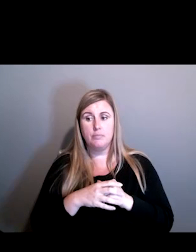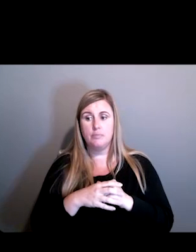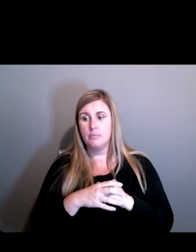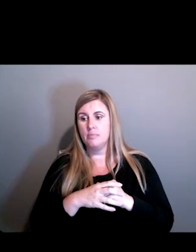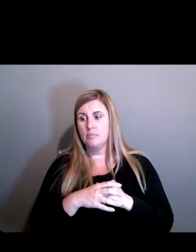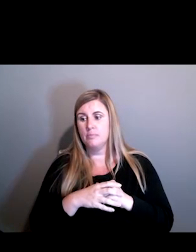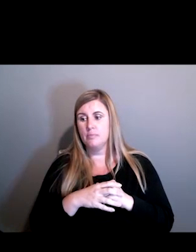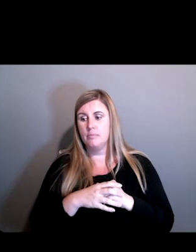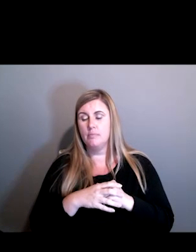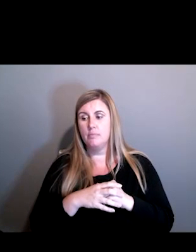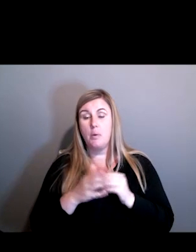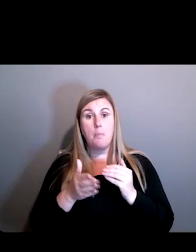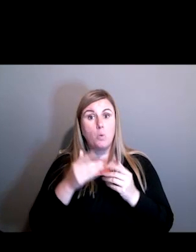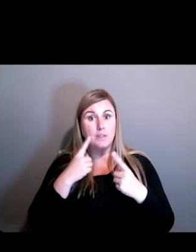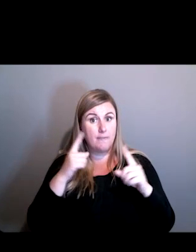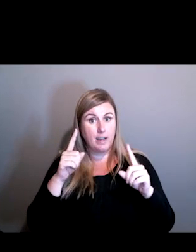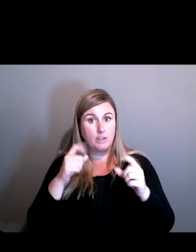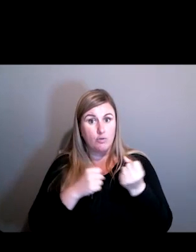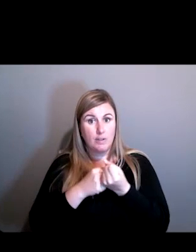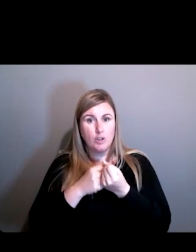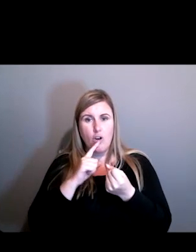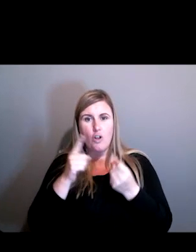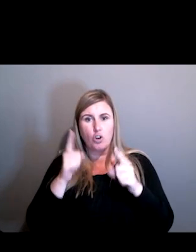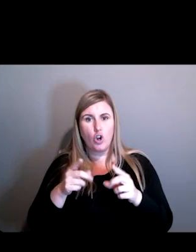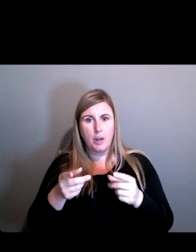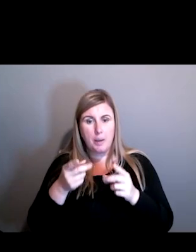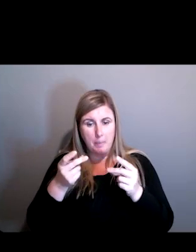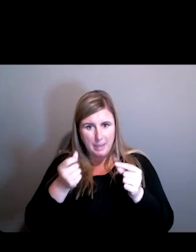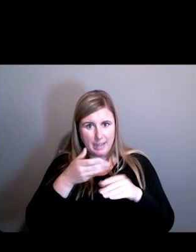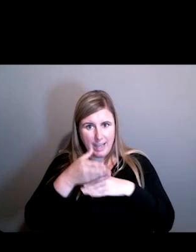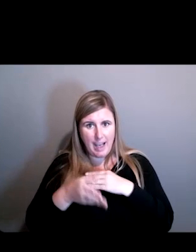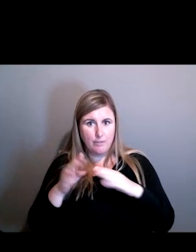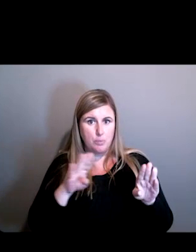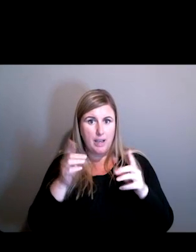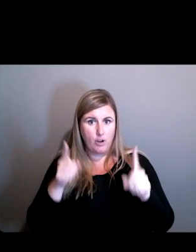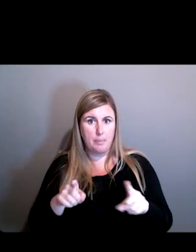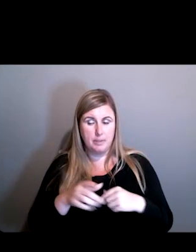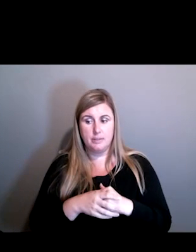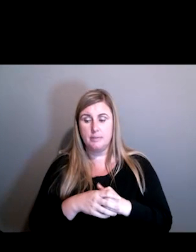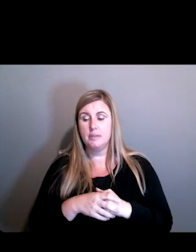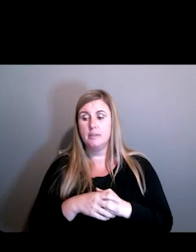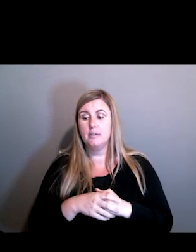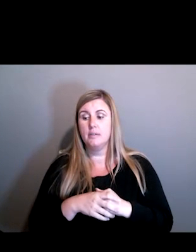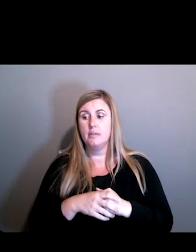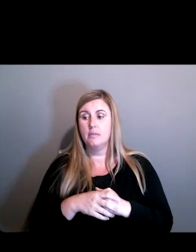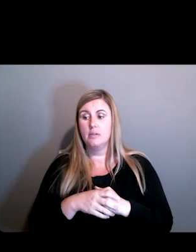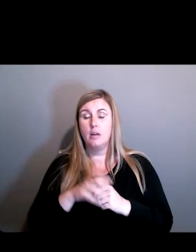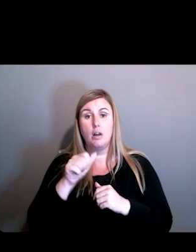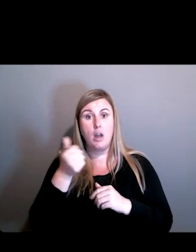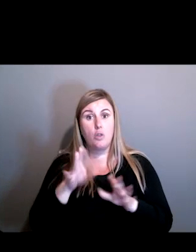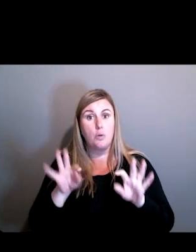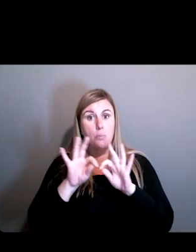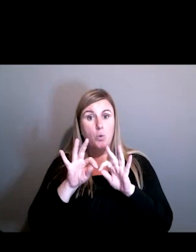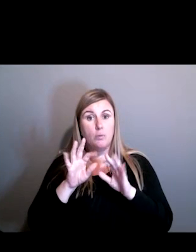see increase in the future. And the most effective reinforcers are those that occur immediately after a behavior.